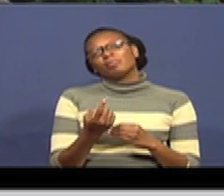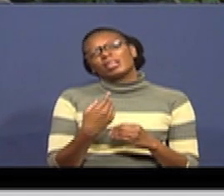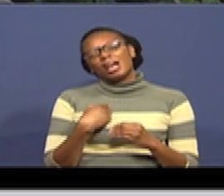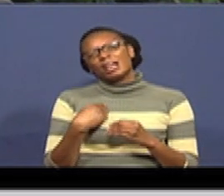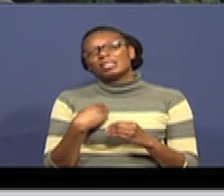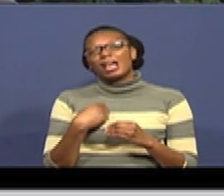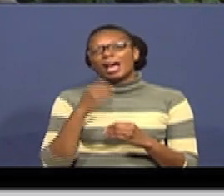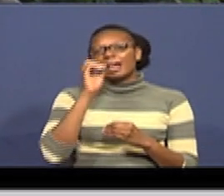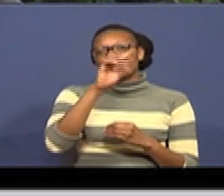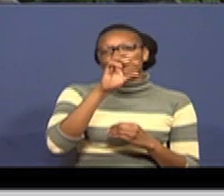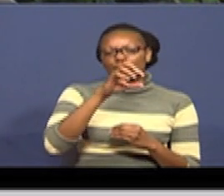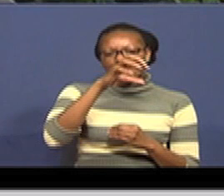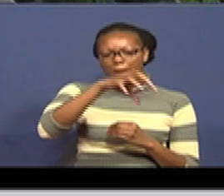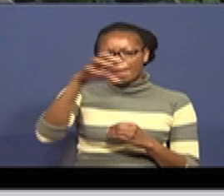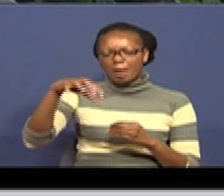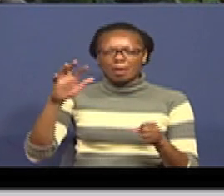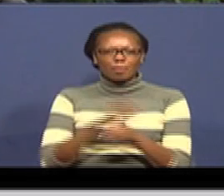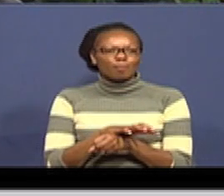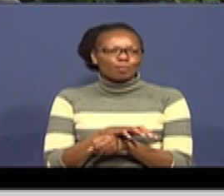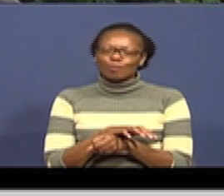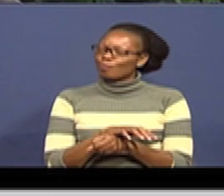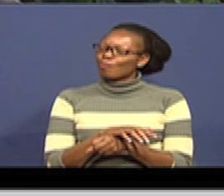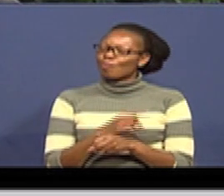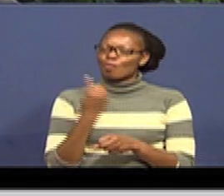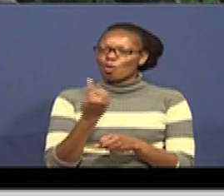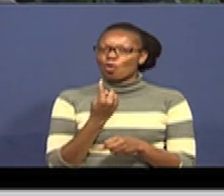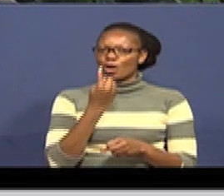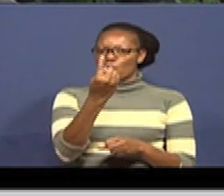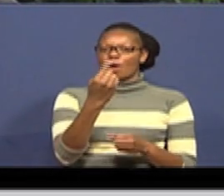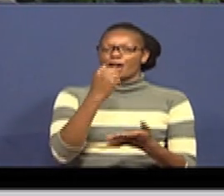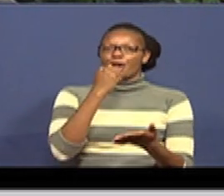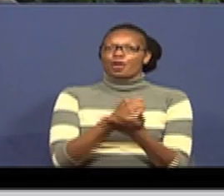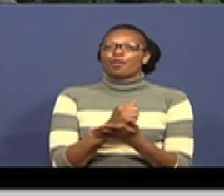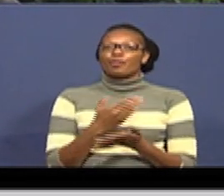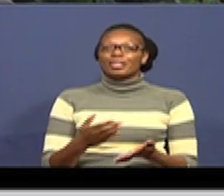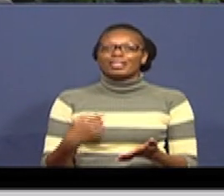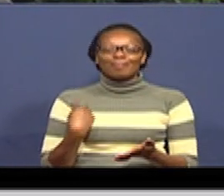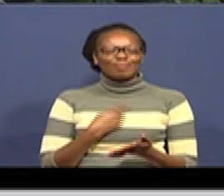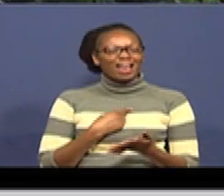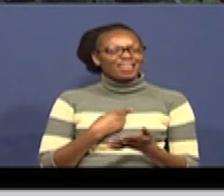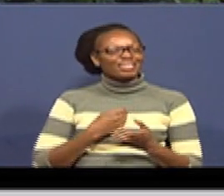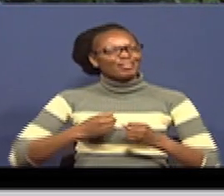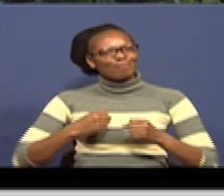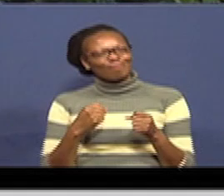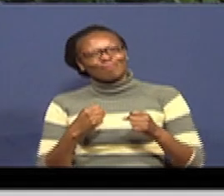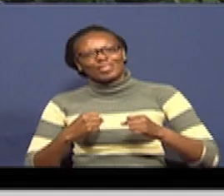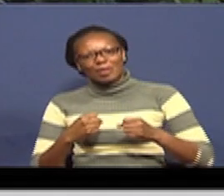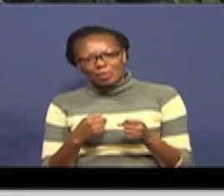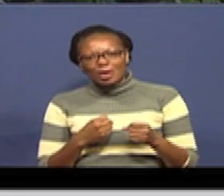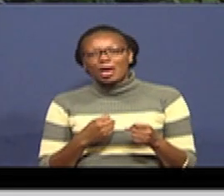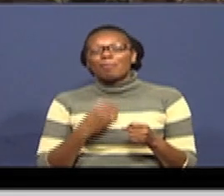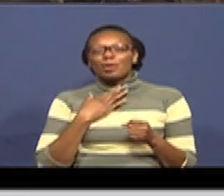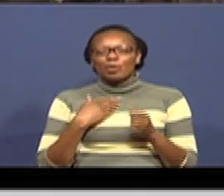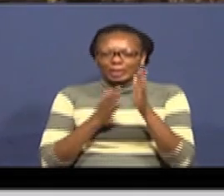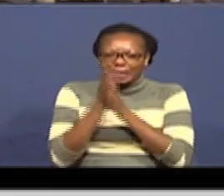like that, just only one copier center in one country. We don't have a plan to make another